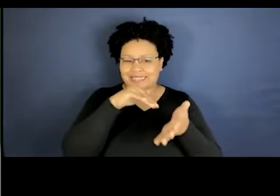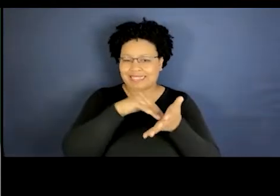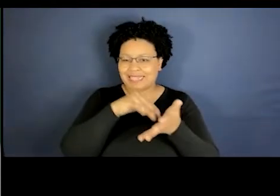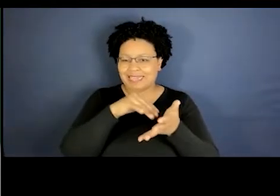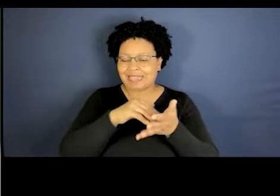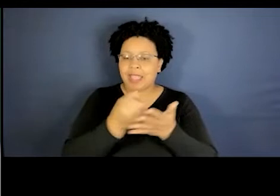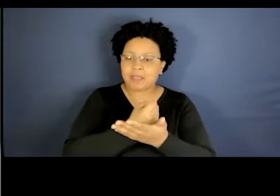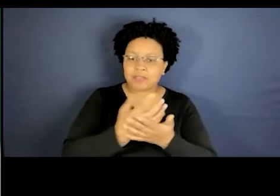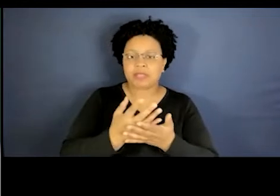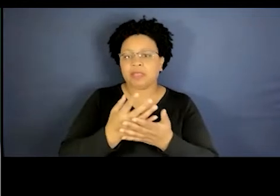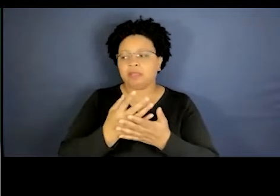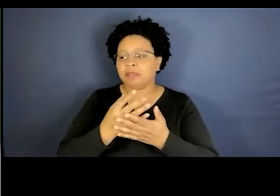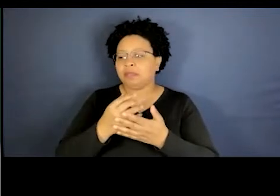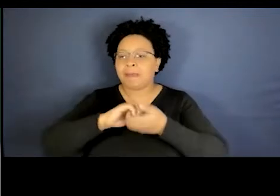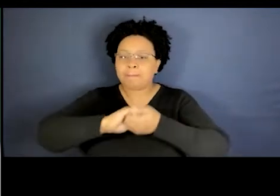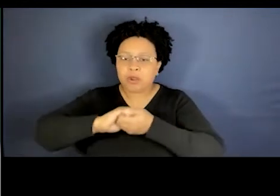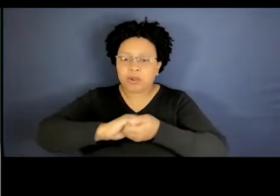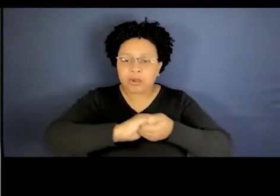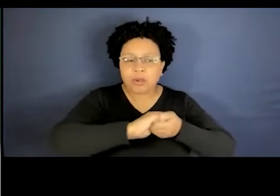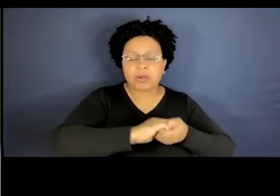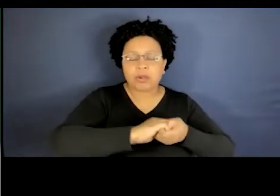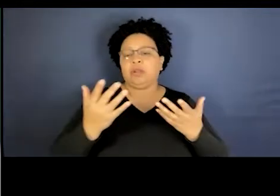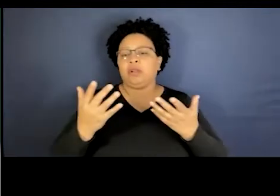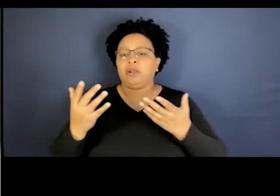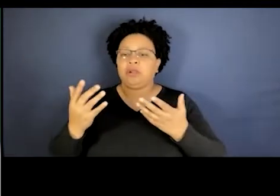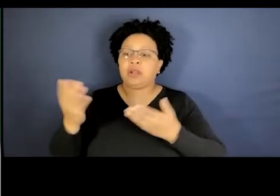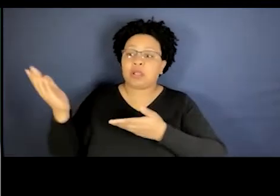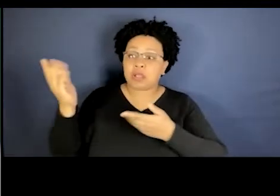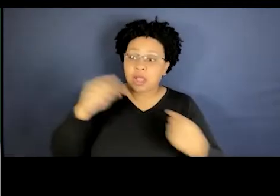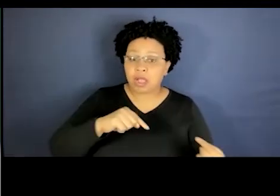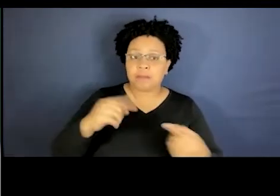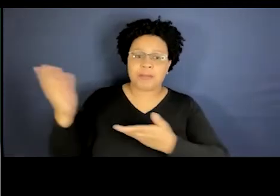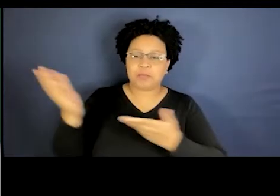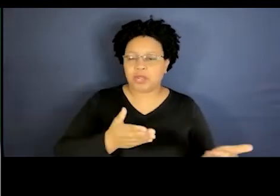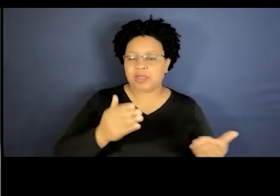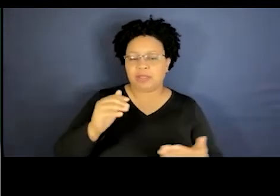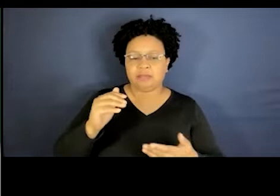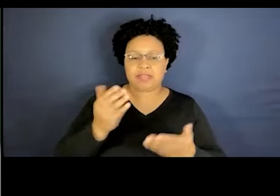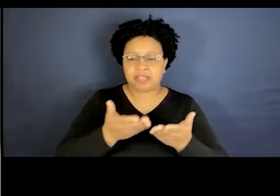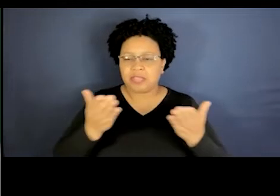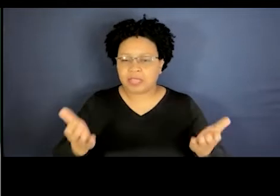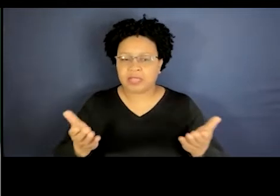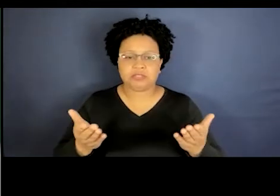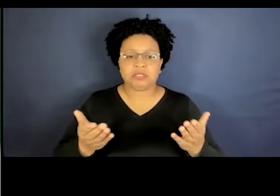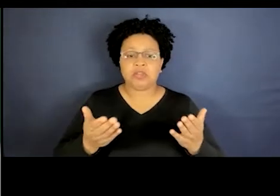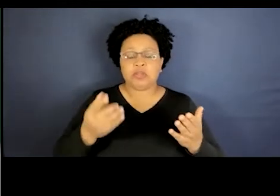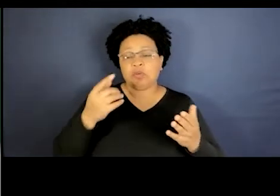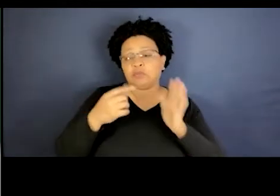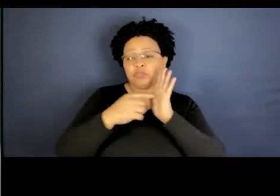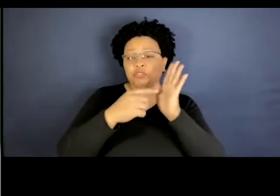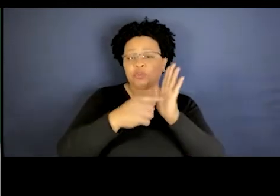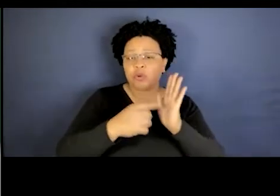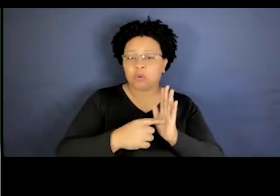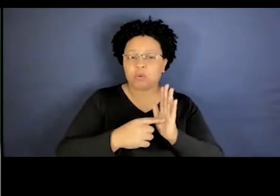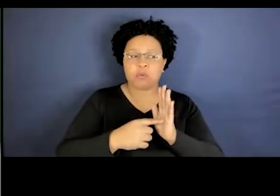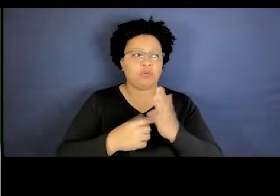of my collaborators come and bring artifacts. And so the artifacts I asked them to bring were to represent what they